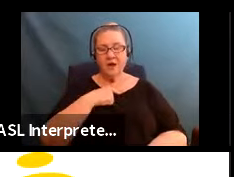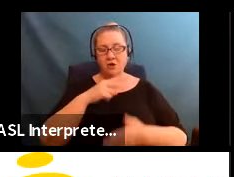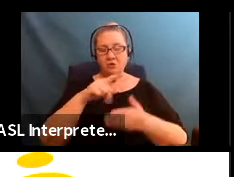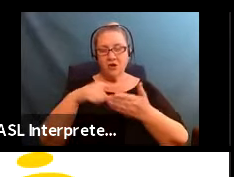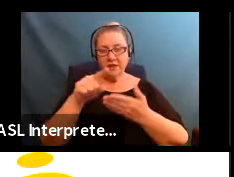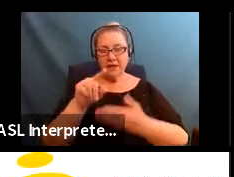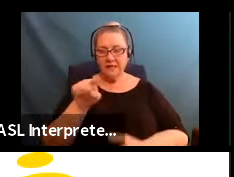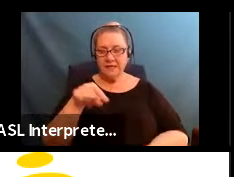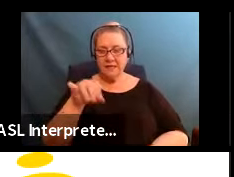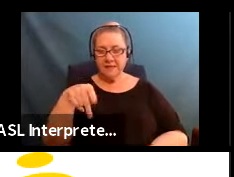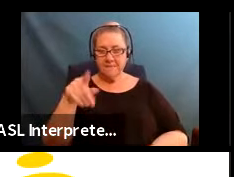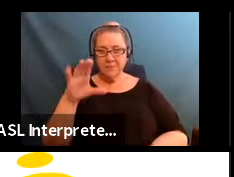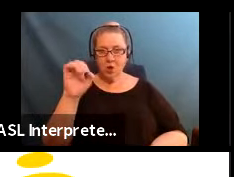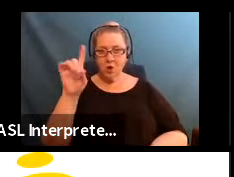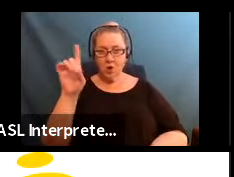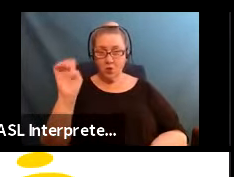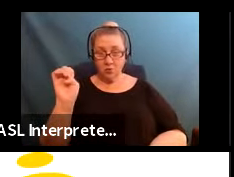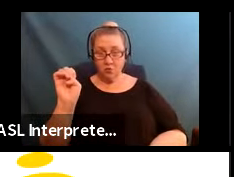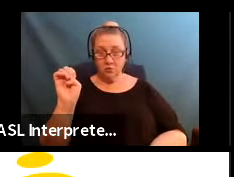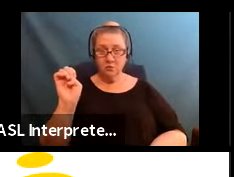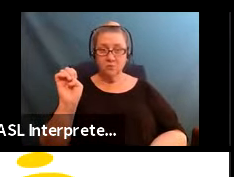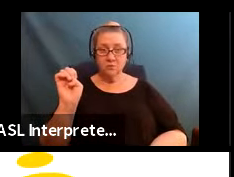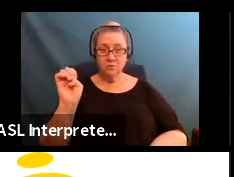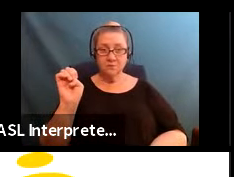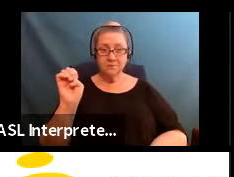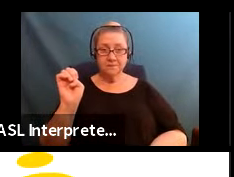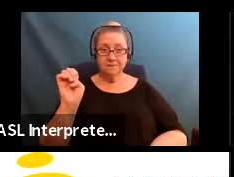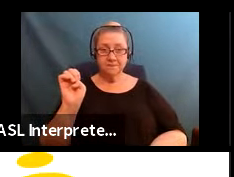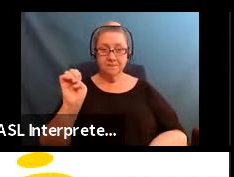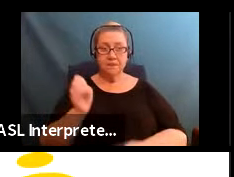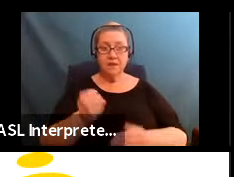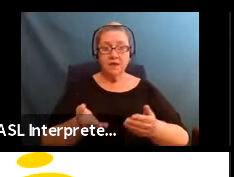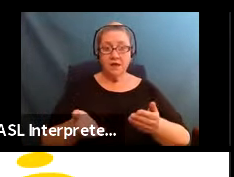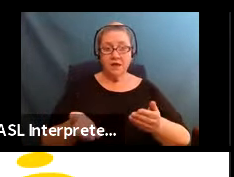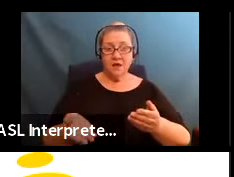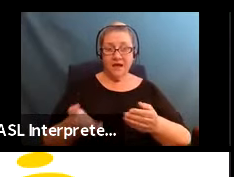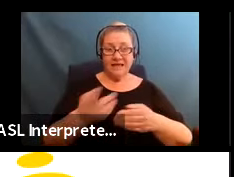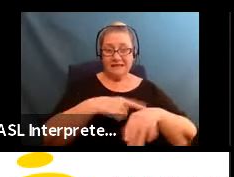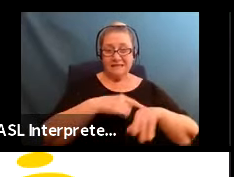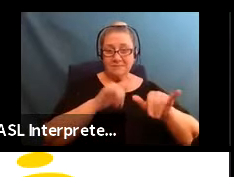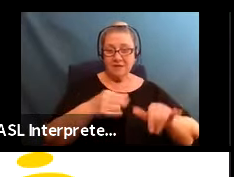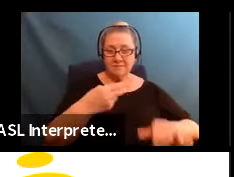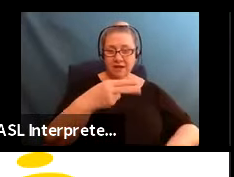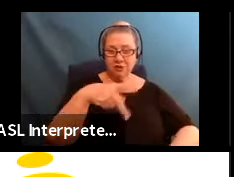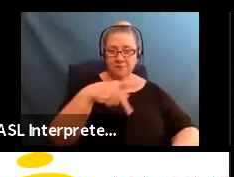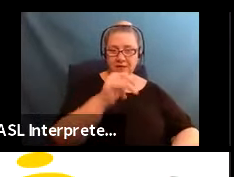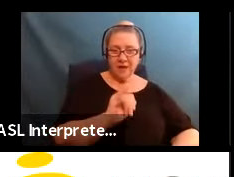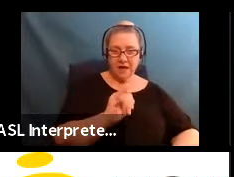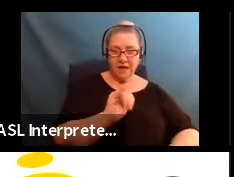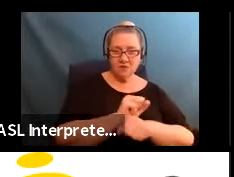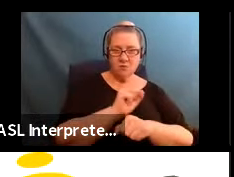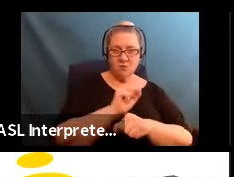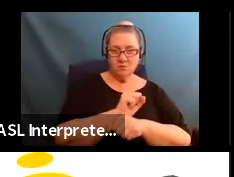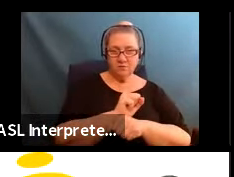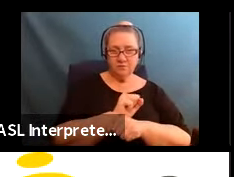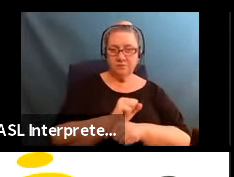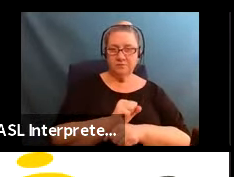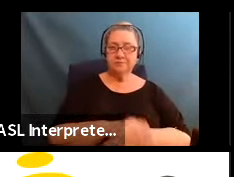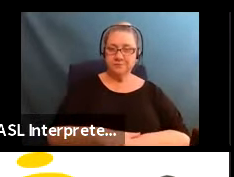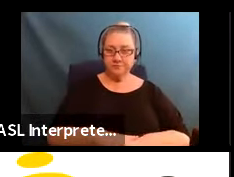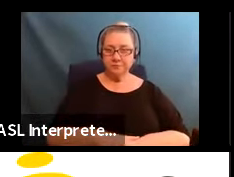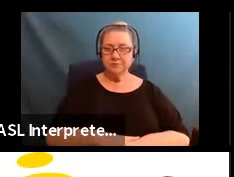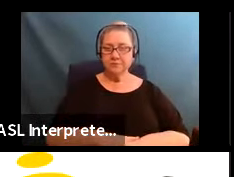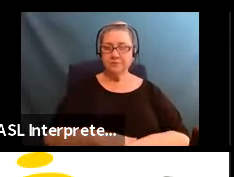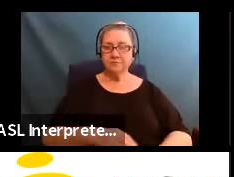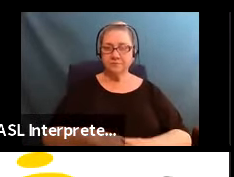and overlaying that with, our, HPI work that I know you've been talking to Dr. Burke-Harris about,